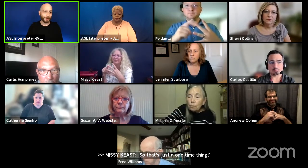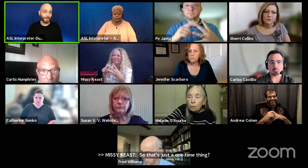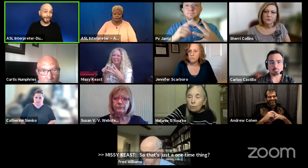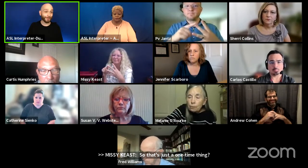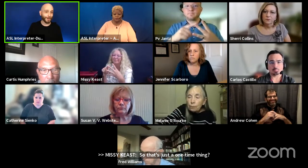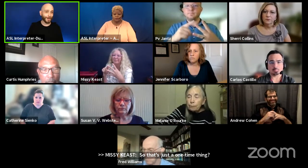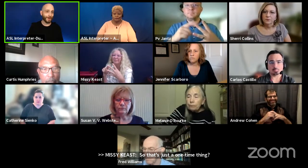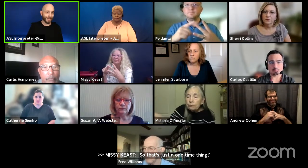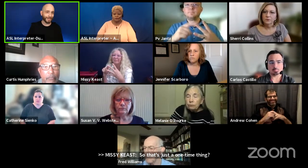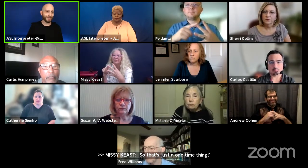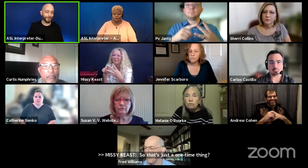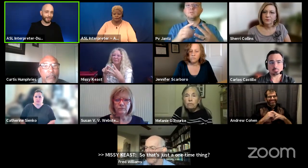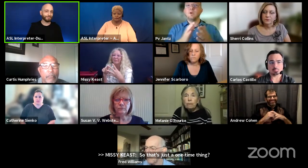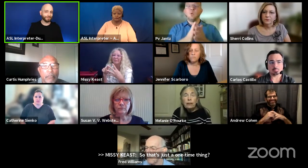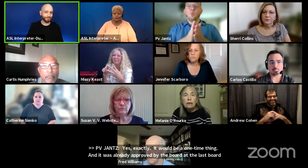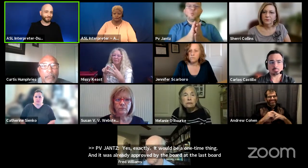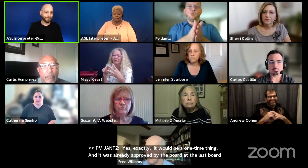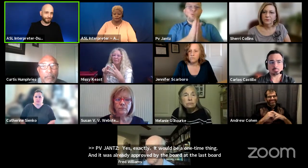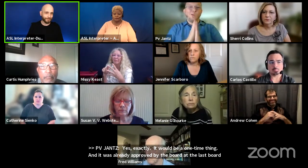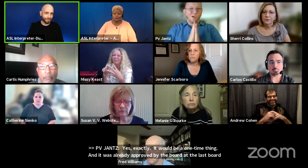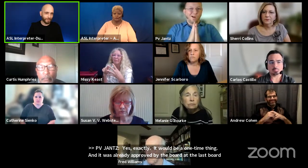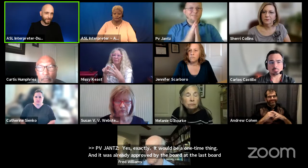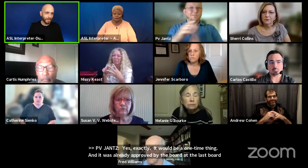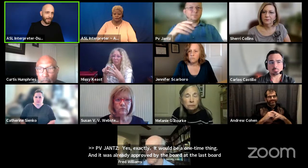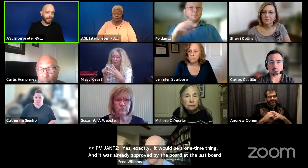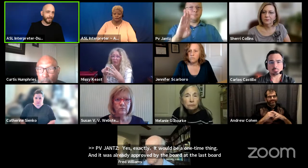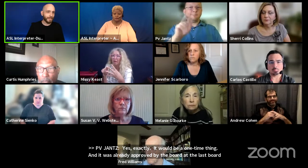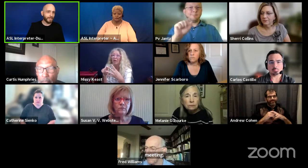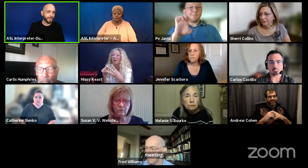Commissioner Keys. Okay, I had forgotten about that. Okay.